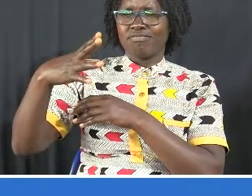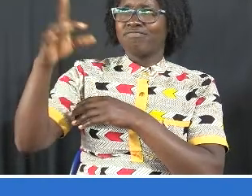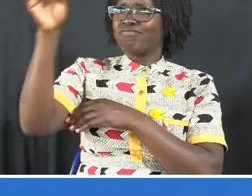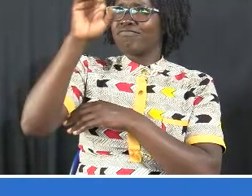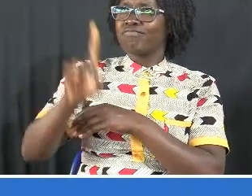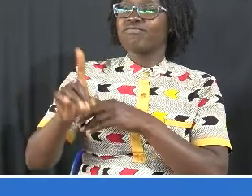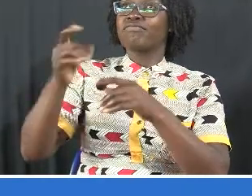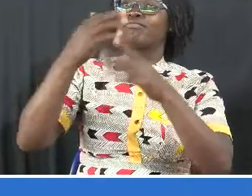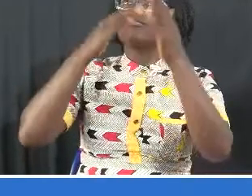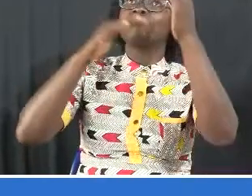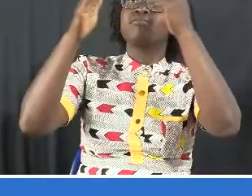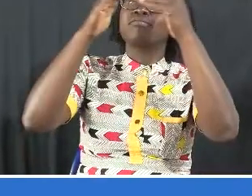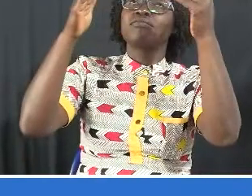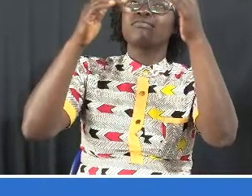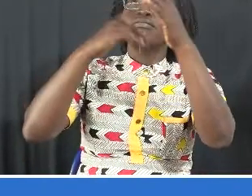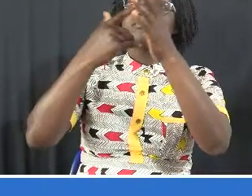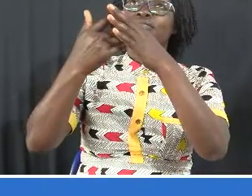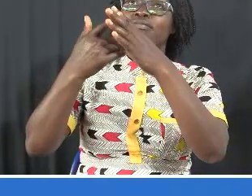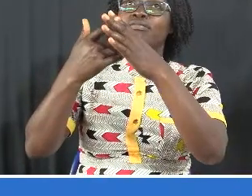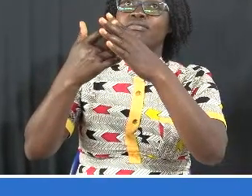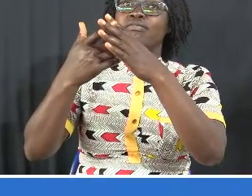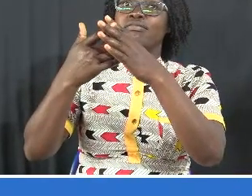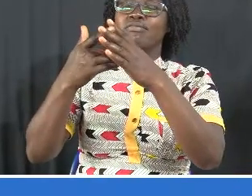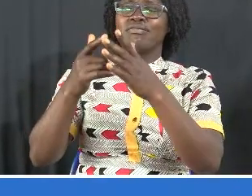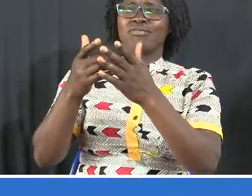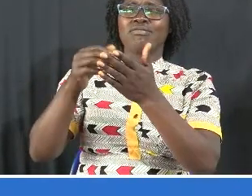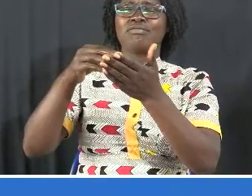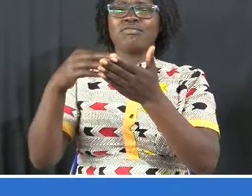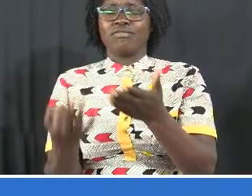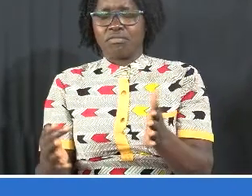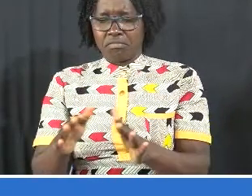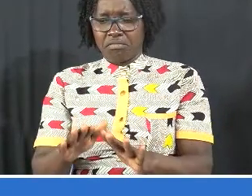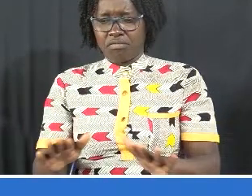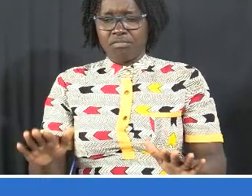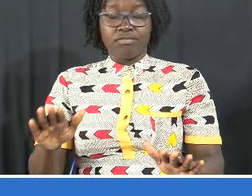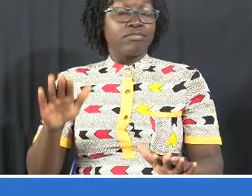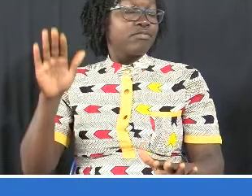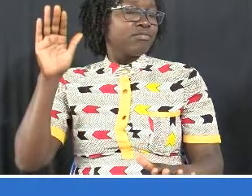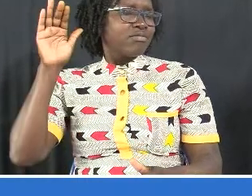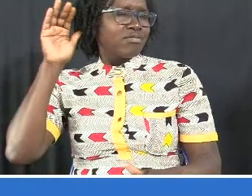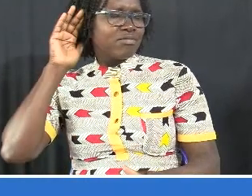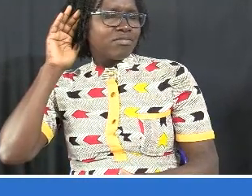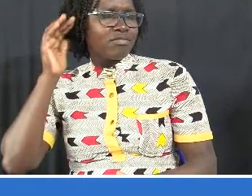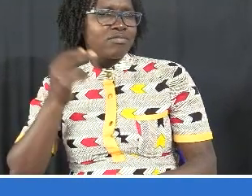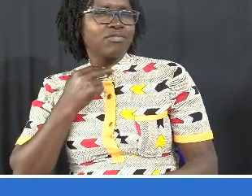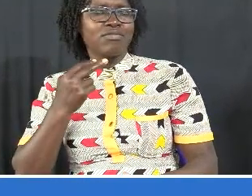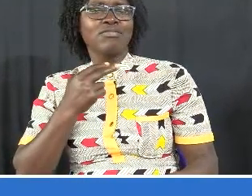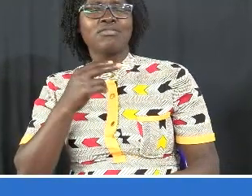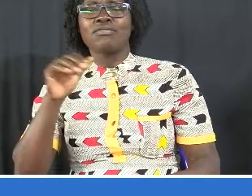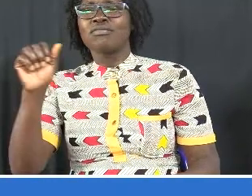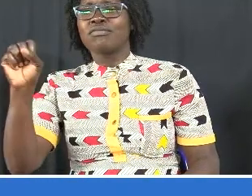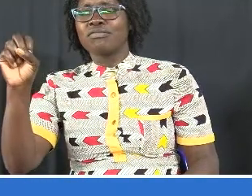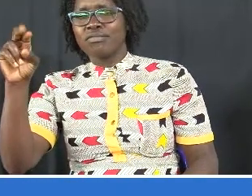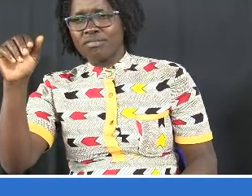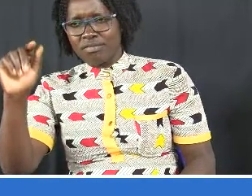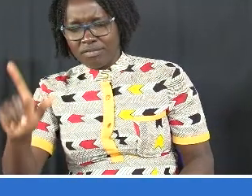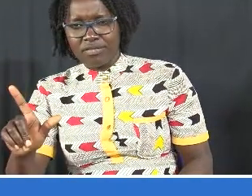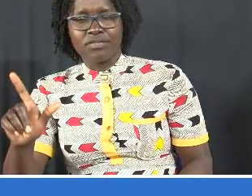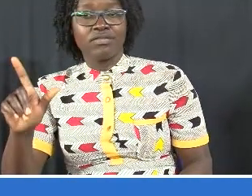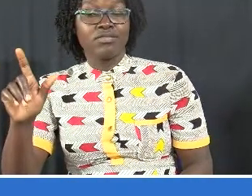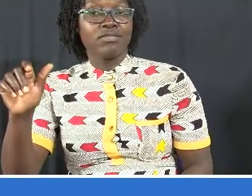from heaven. Then he fell to the ground and heard a voice saying to him, Saul,